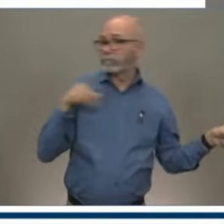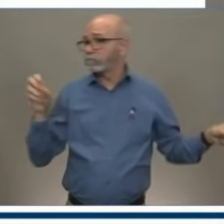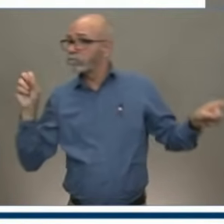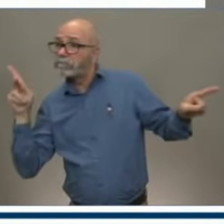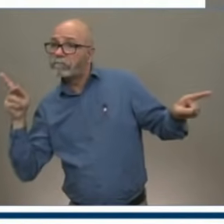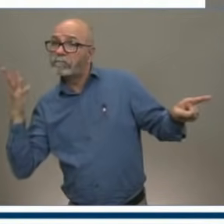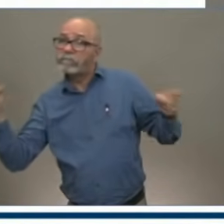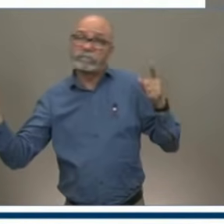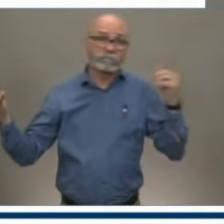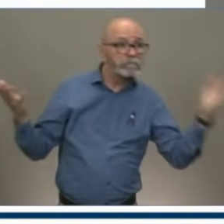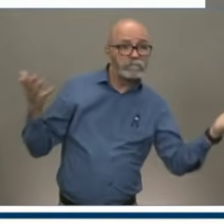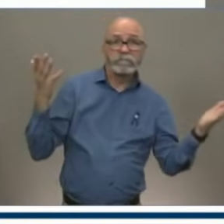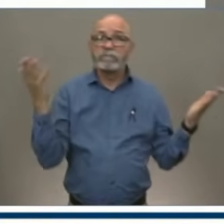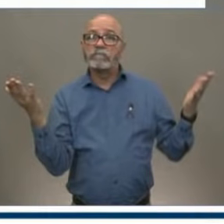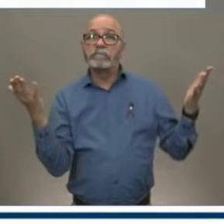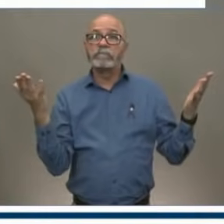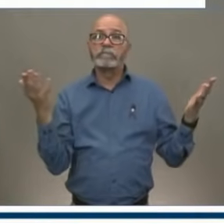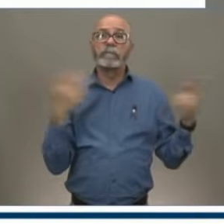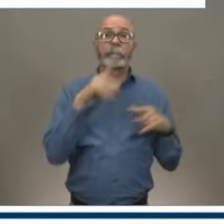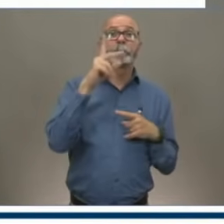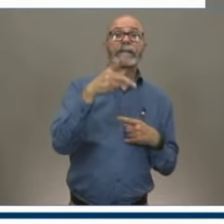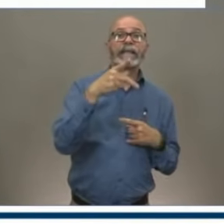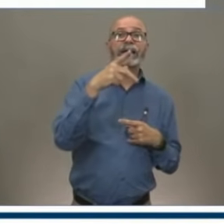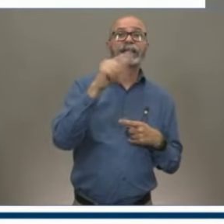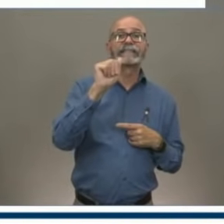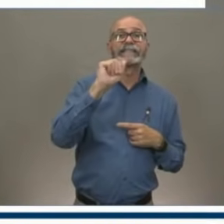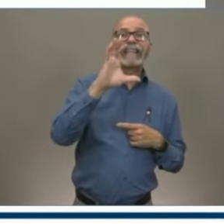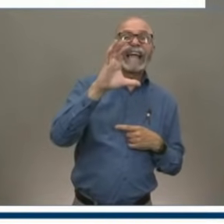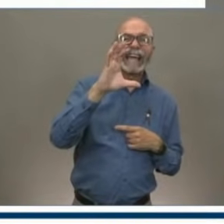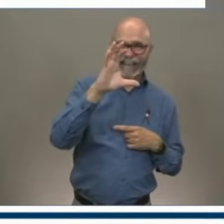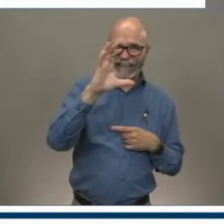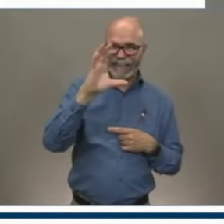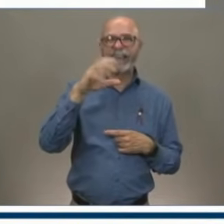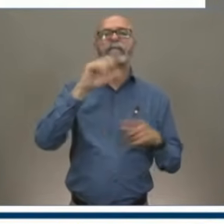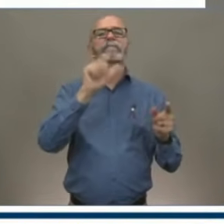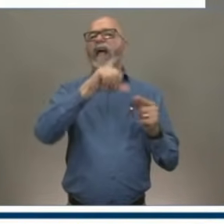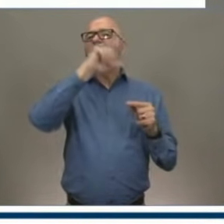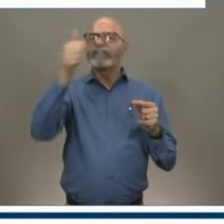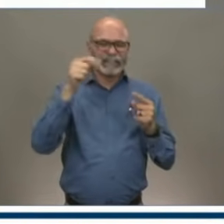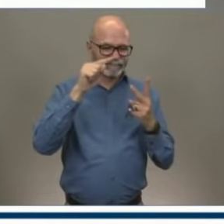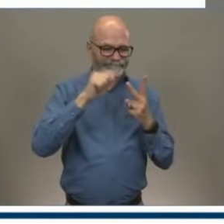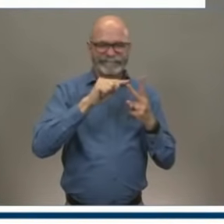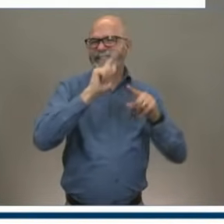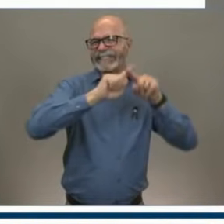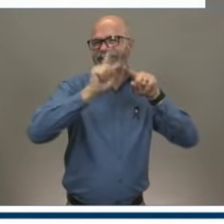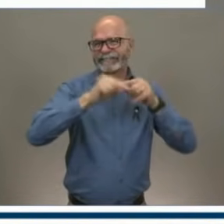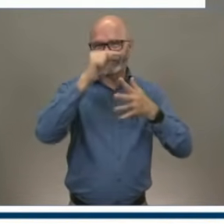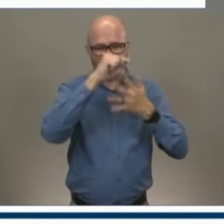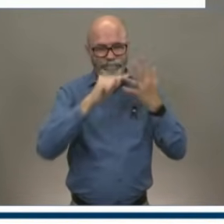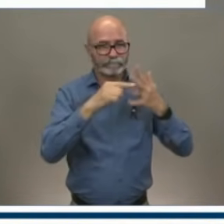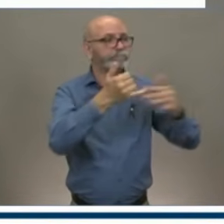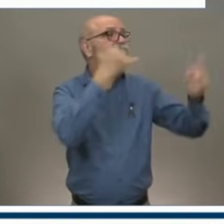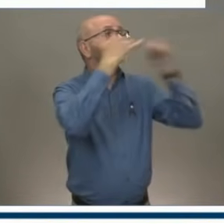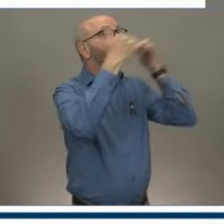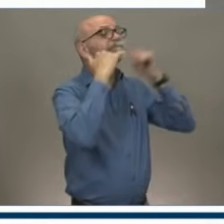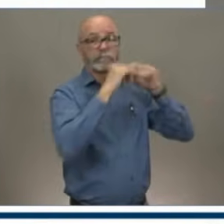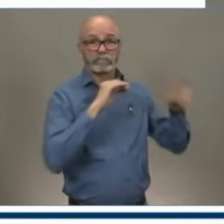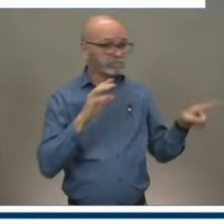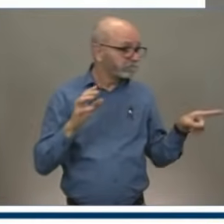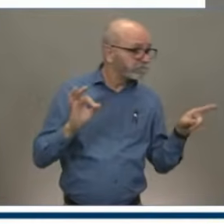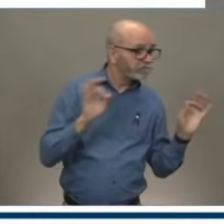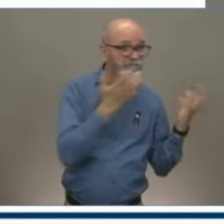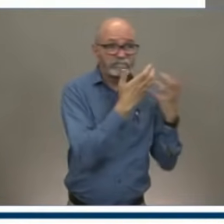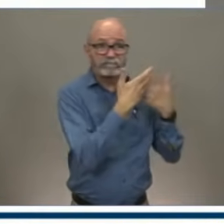the PACs, as all the other pieces in terms of taking calls, et cetera, that we can accommodate people's